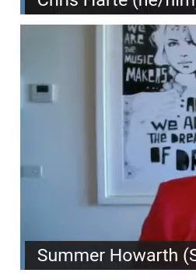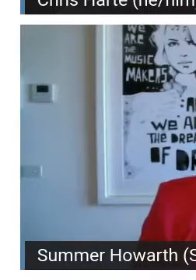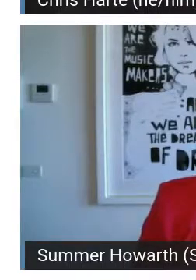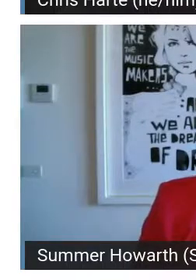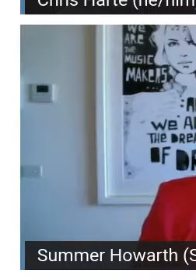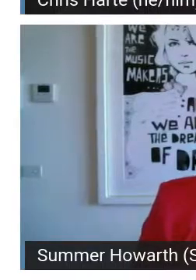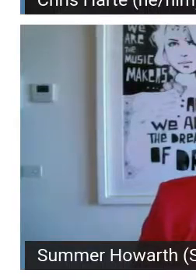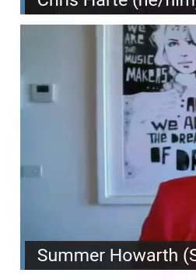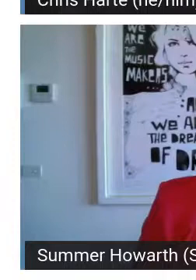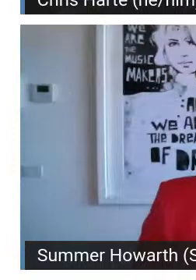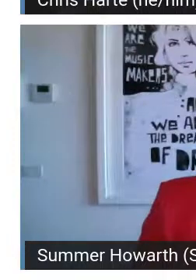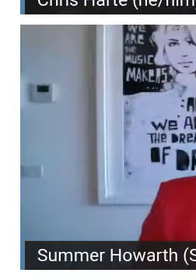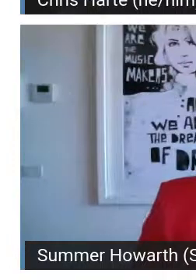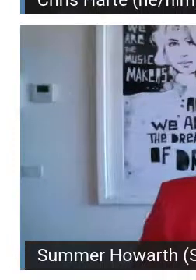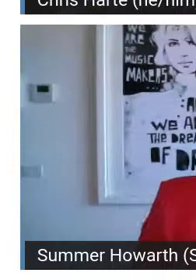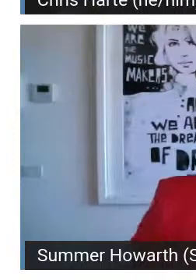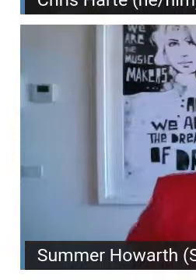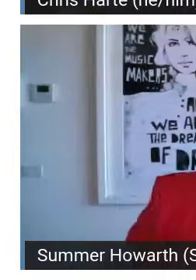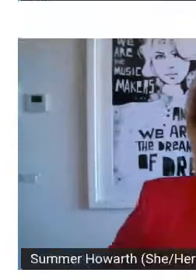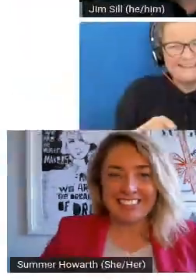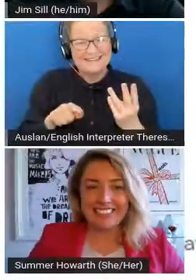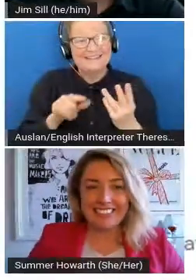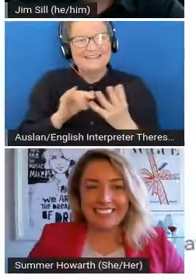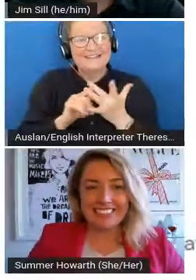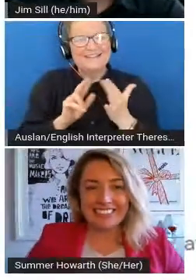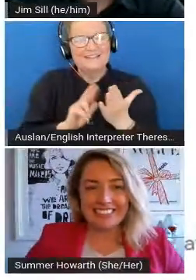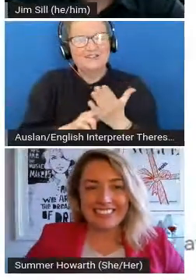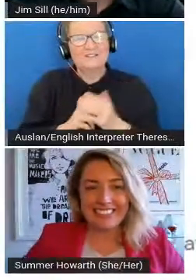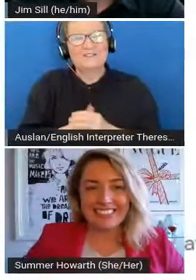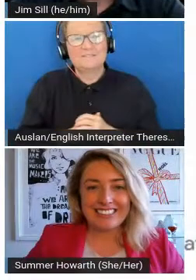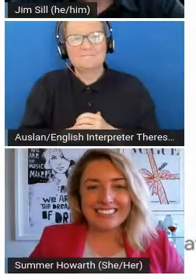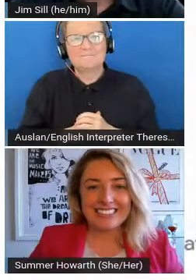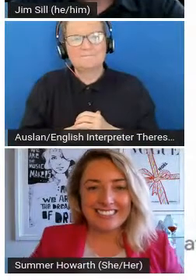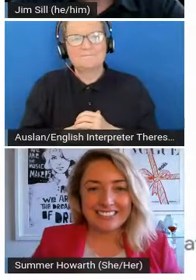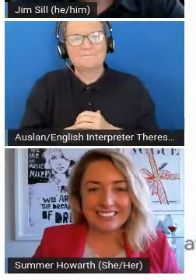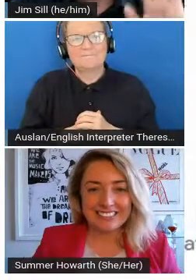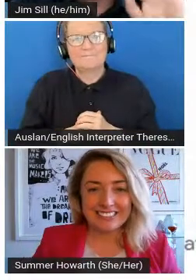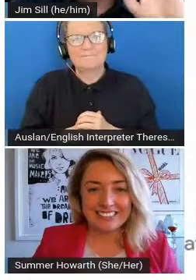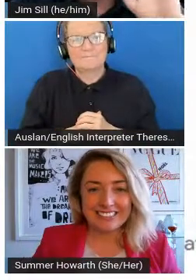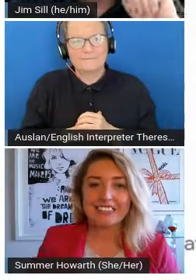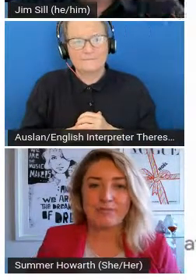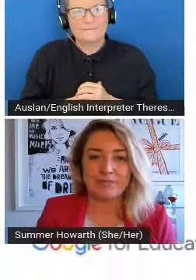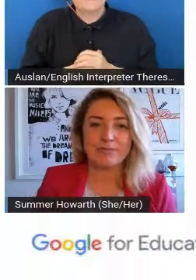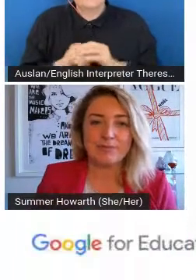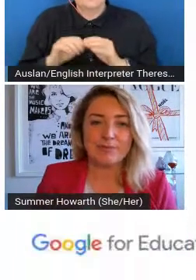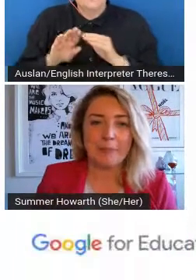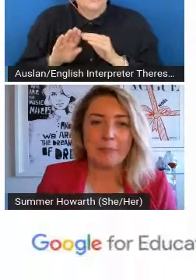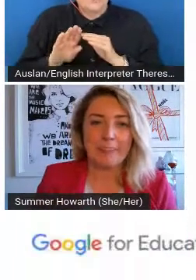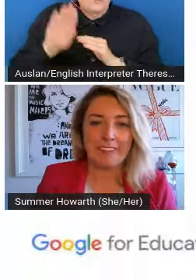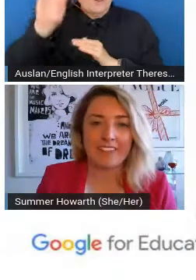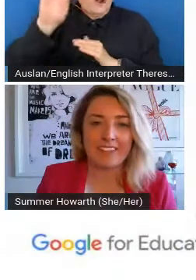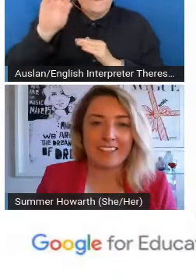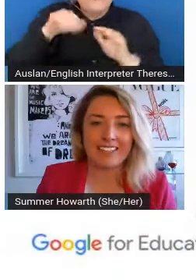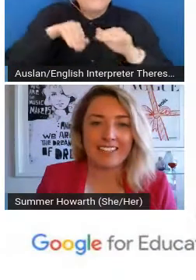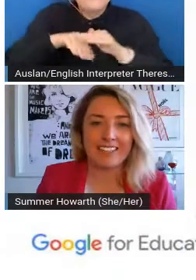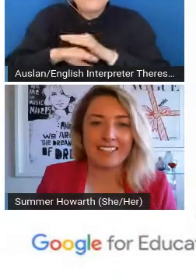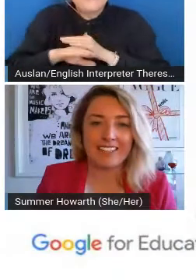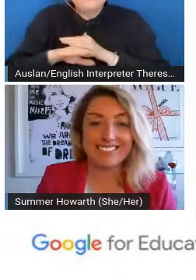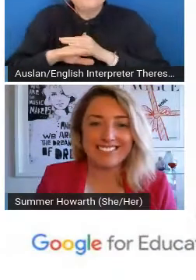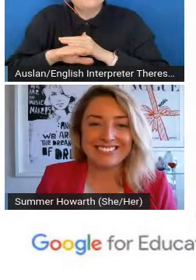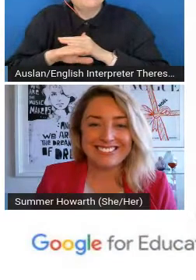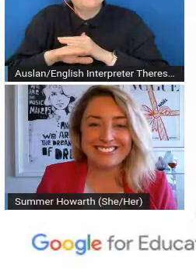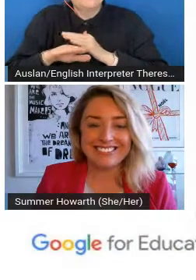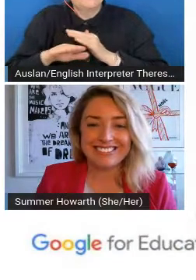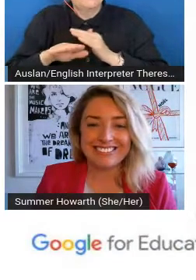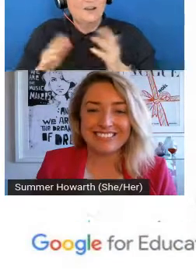course. As Kimberly mentioned, we're looking at thriving in a hybrid classroom. So we're looking at that intentionality